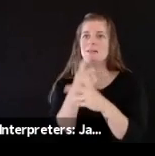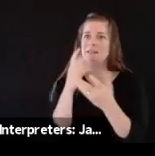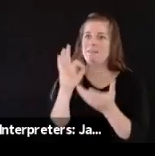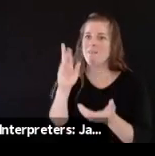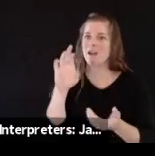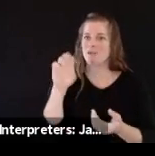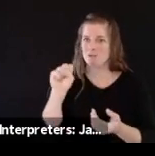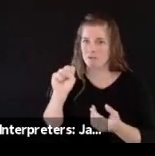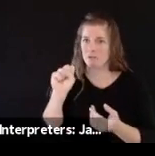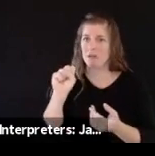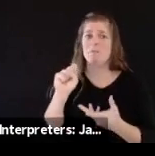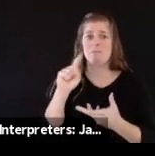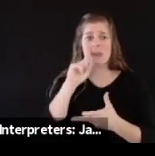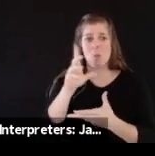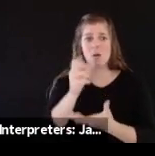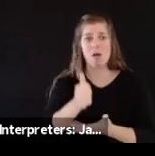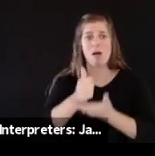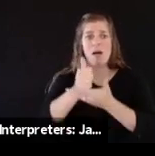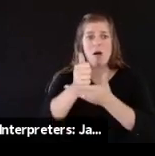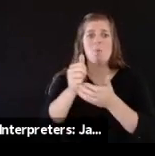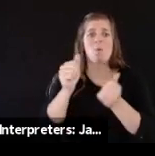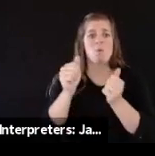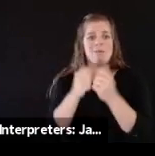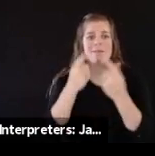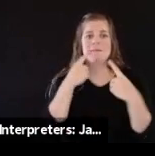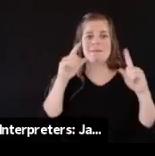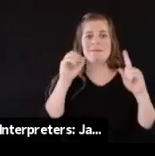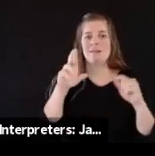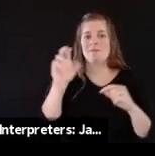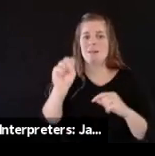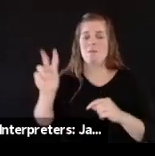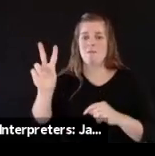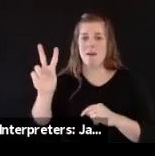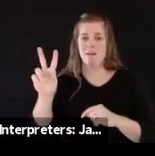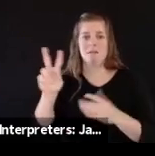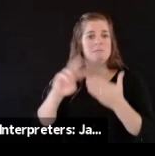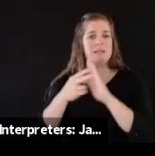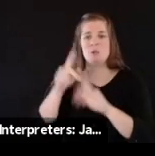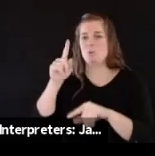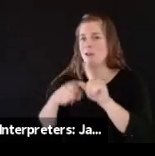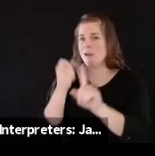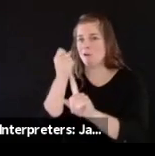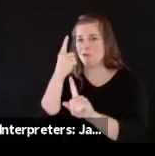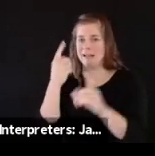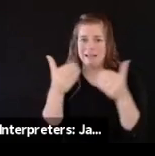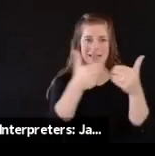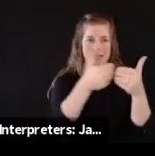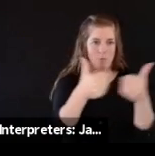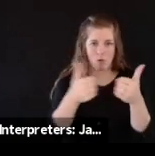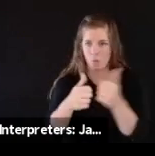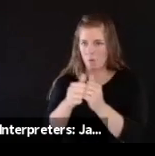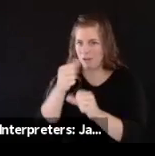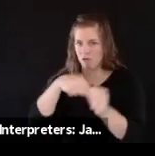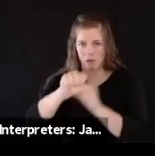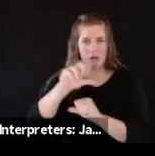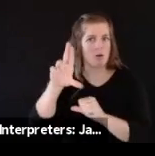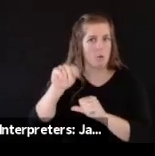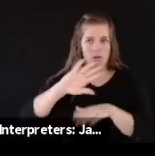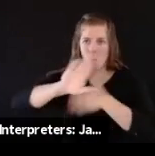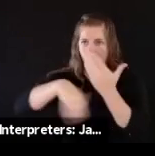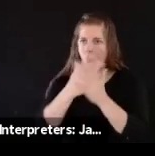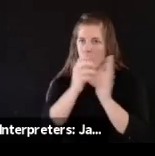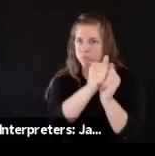contribute to the success of sexual violence, none of which can be understood in isolation from the others. A social justice